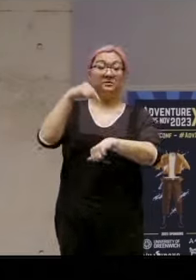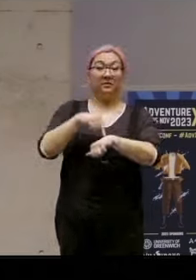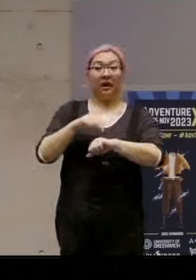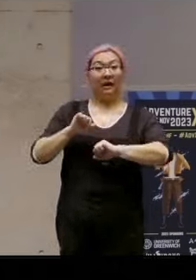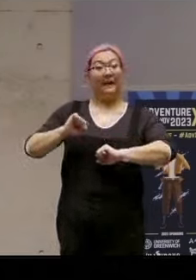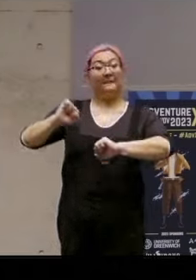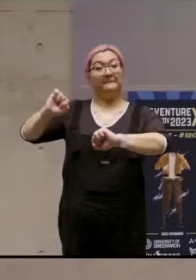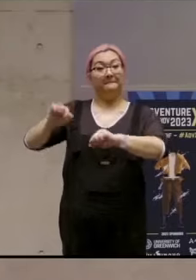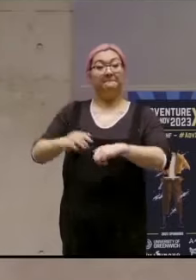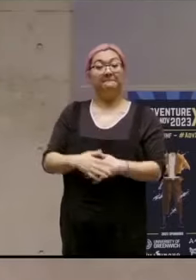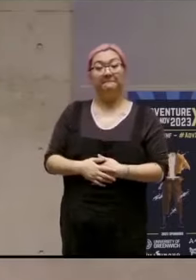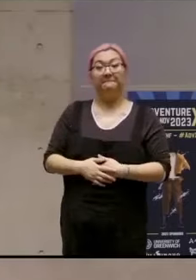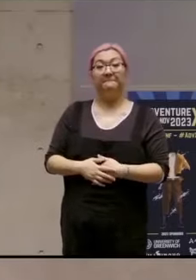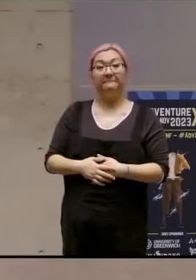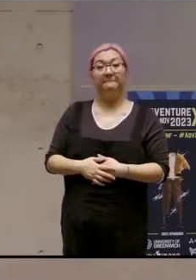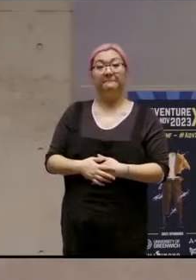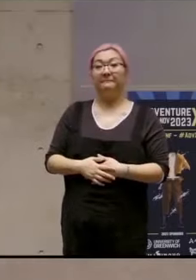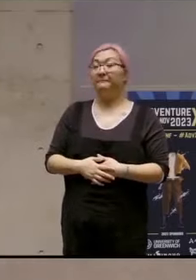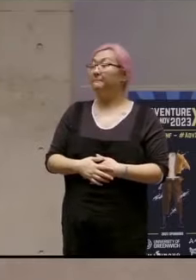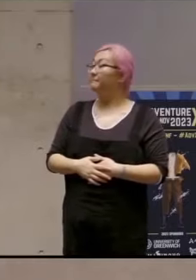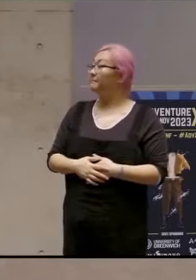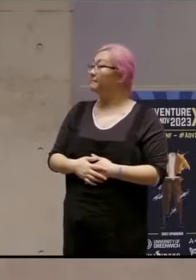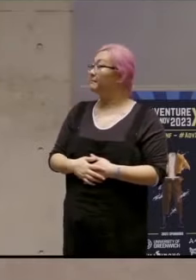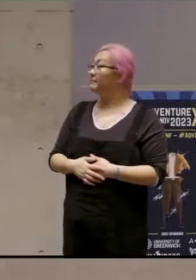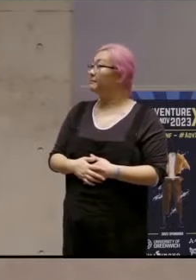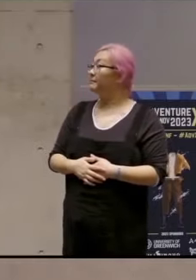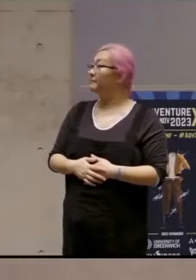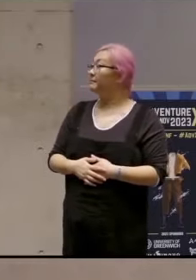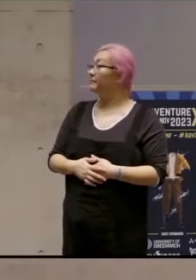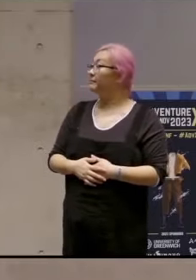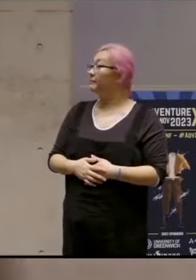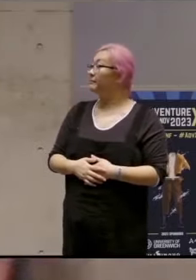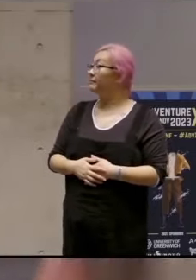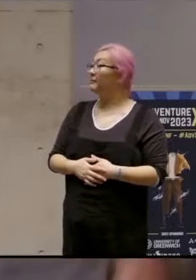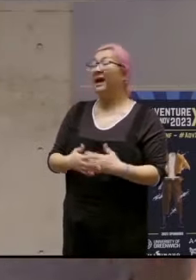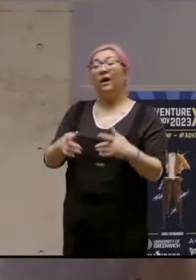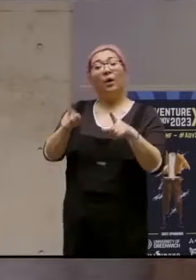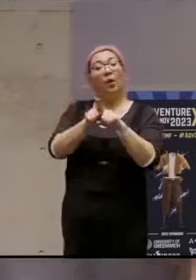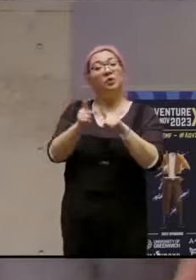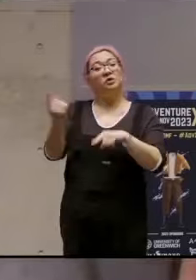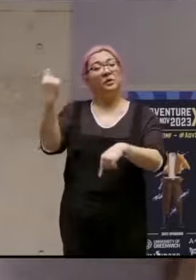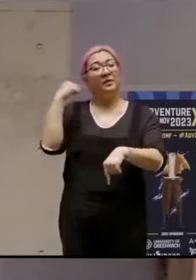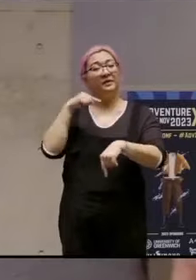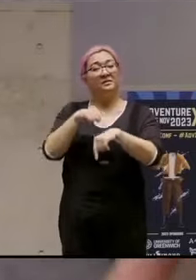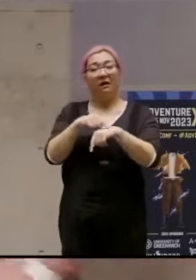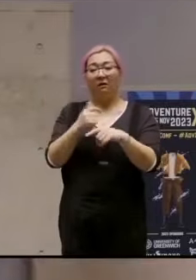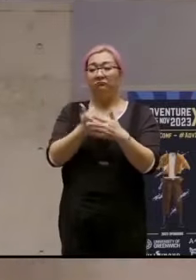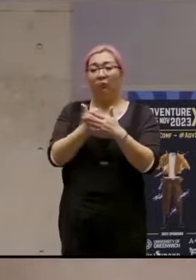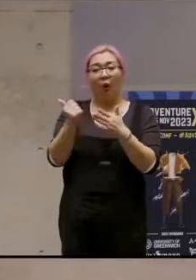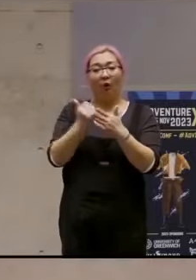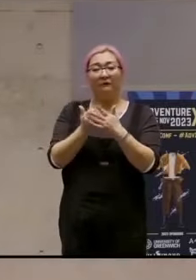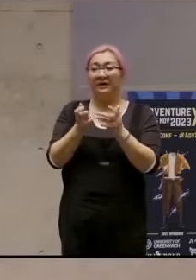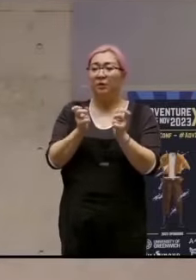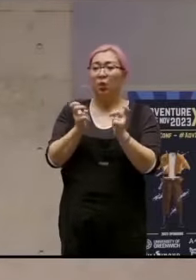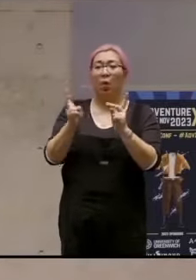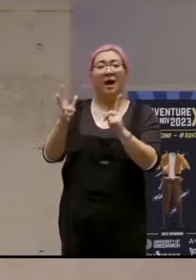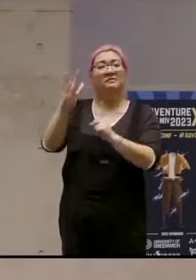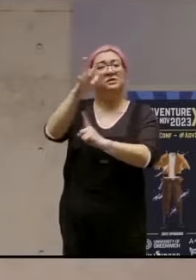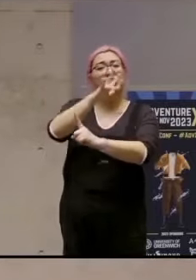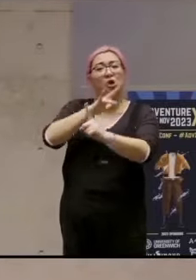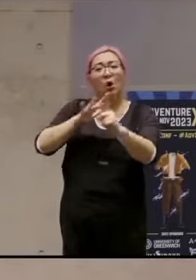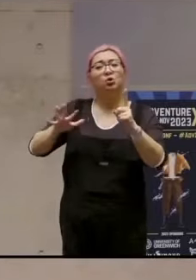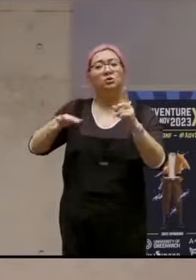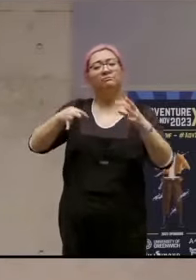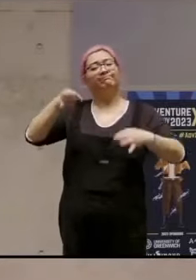studios and titles. And also they are sometimes a way of social and political expression. Like in Slovakia,